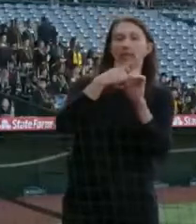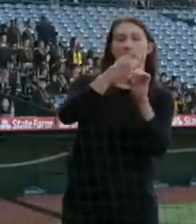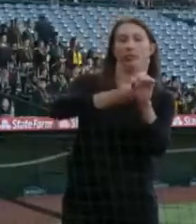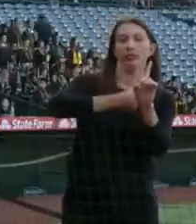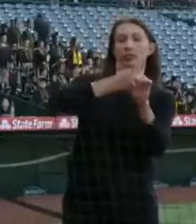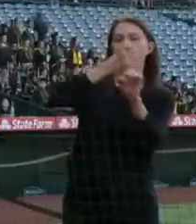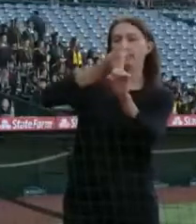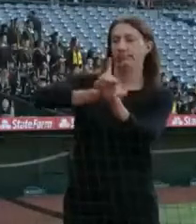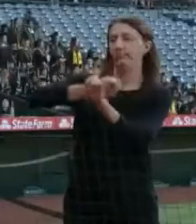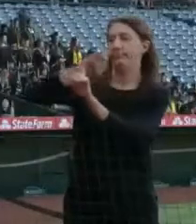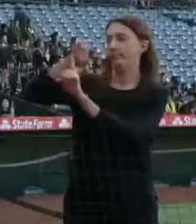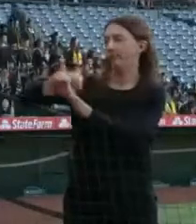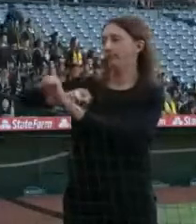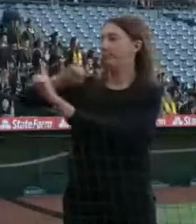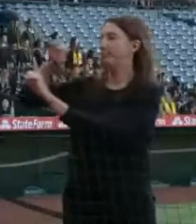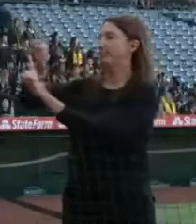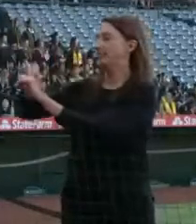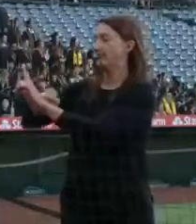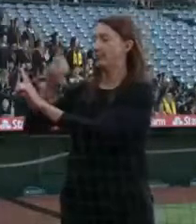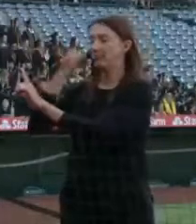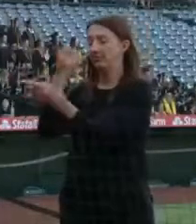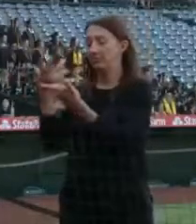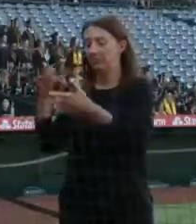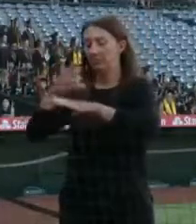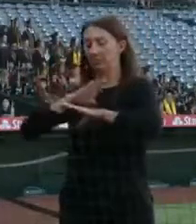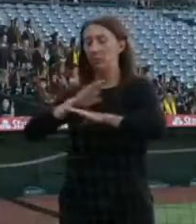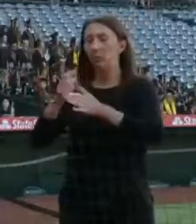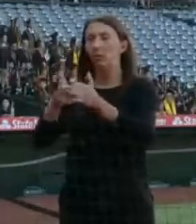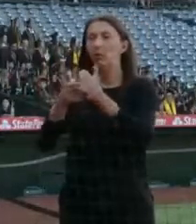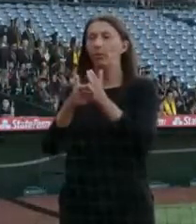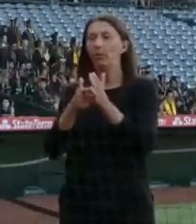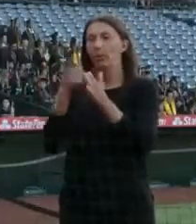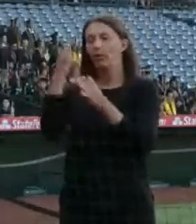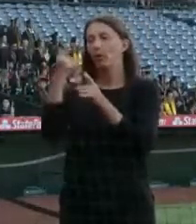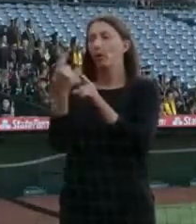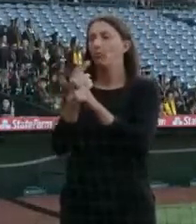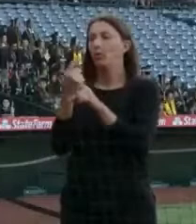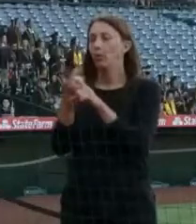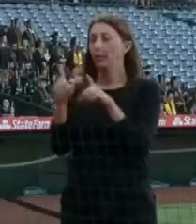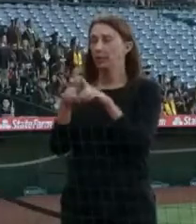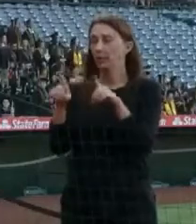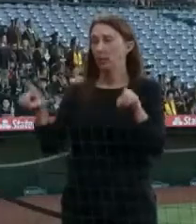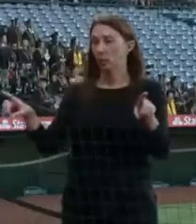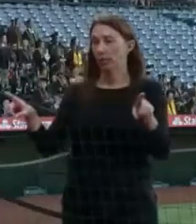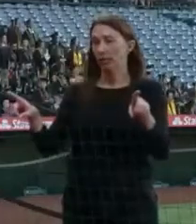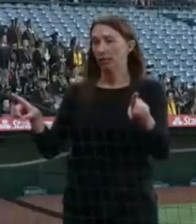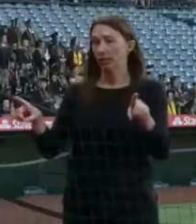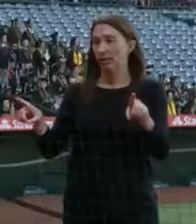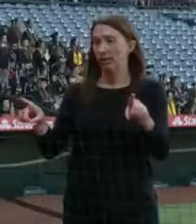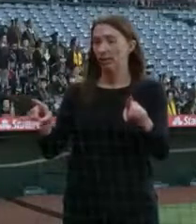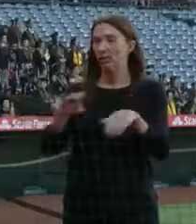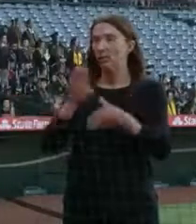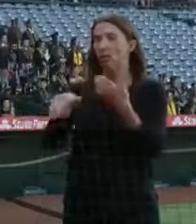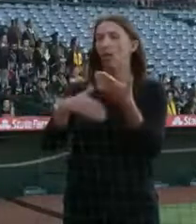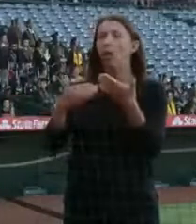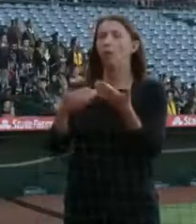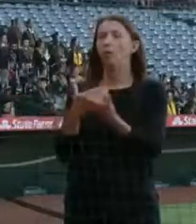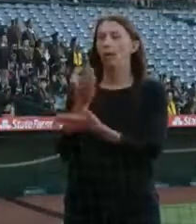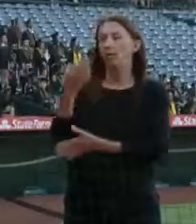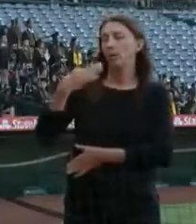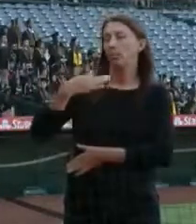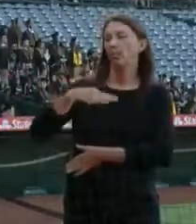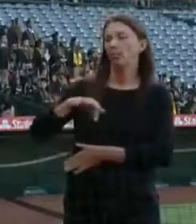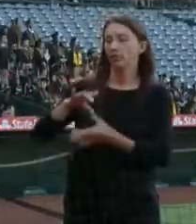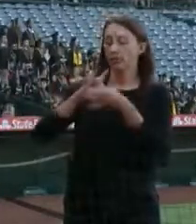you who has fulfilled the requirements of the appropriate master's degree with all rights and